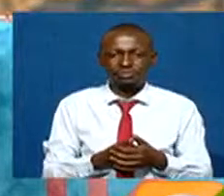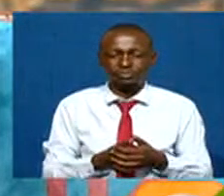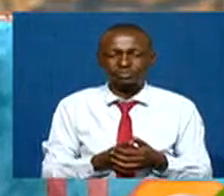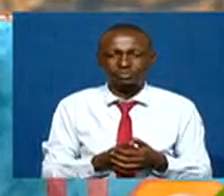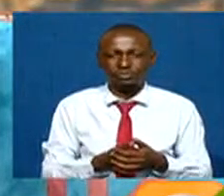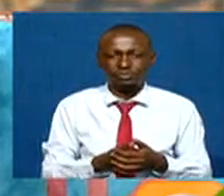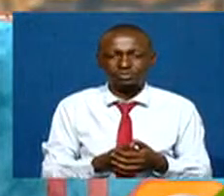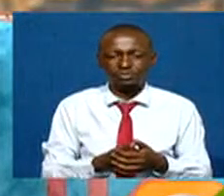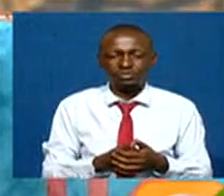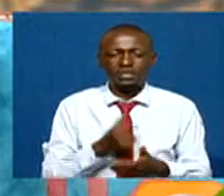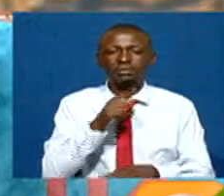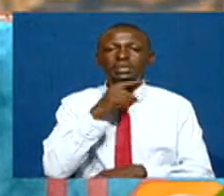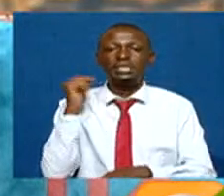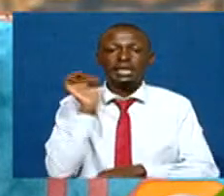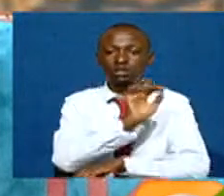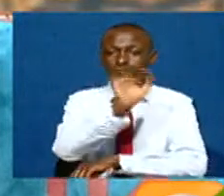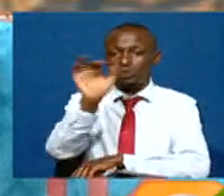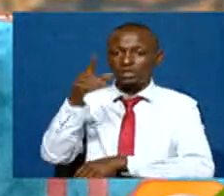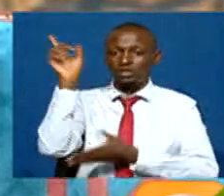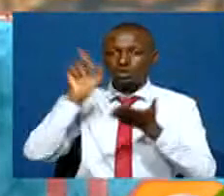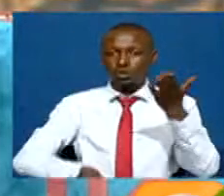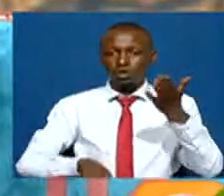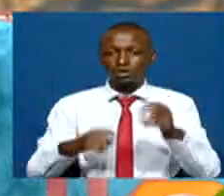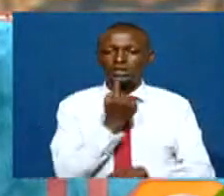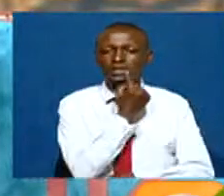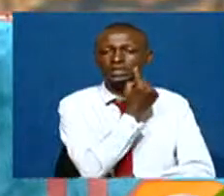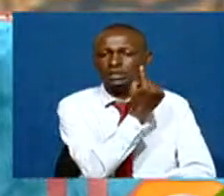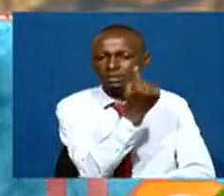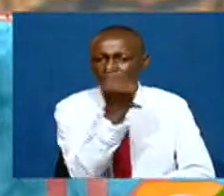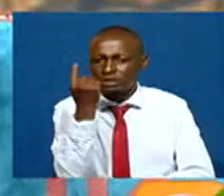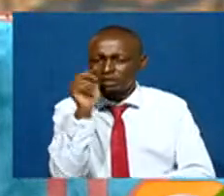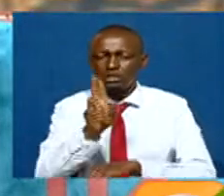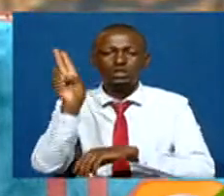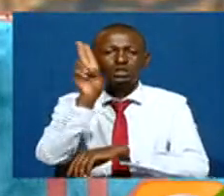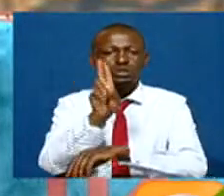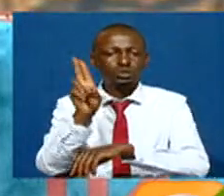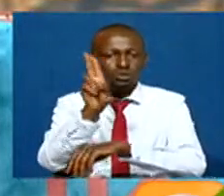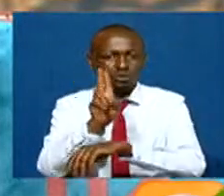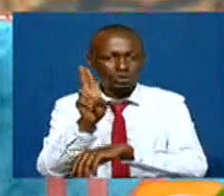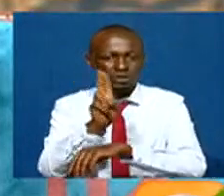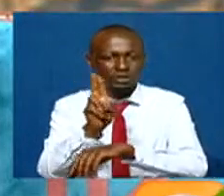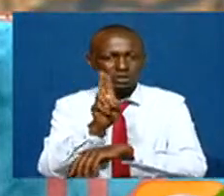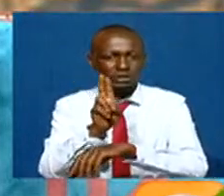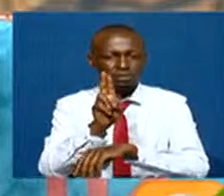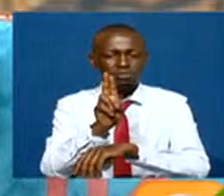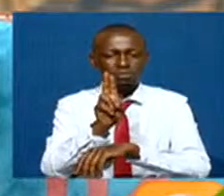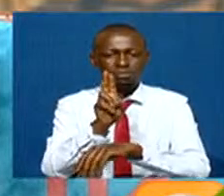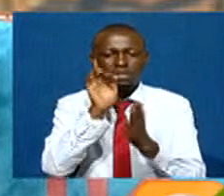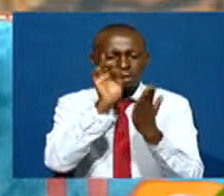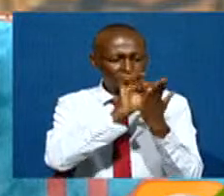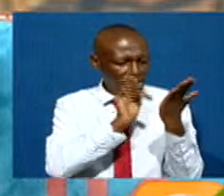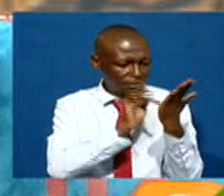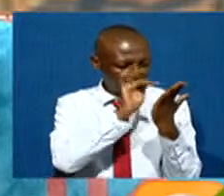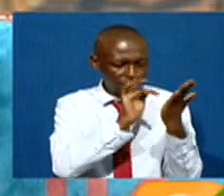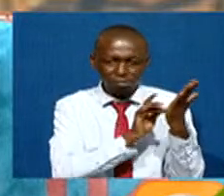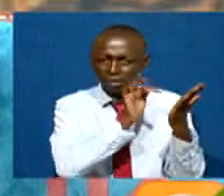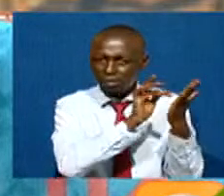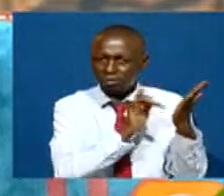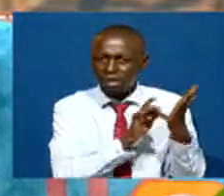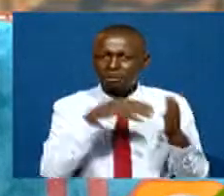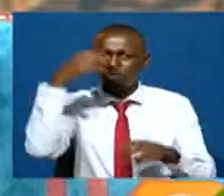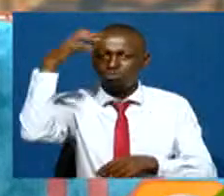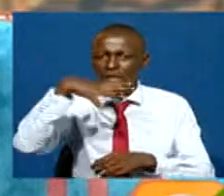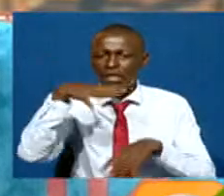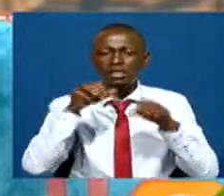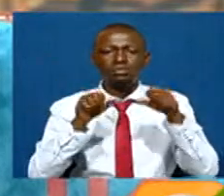to request that for each and everyone who is using the prepaid meters, we have zoned the entire country. The